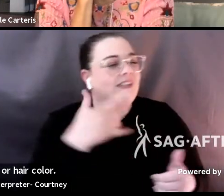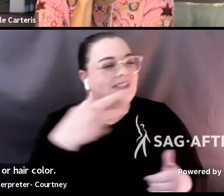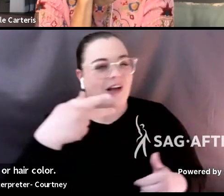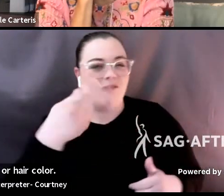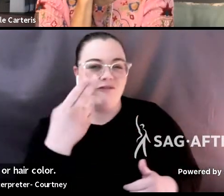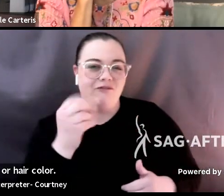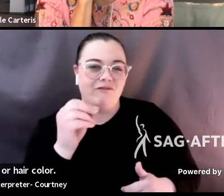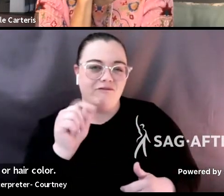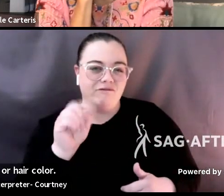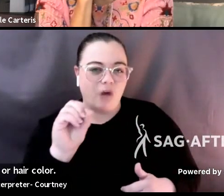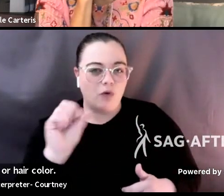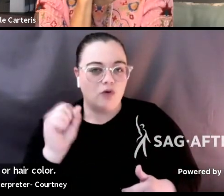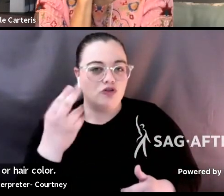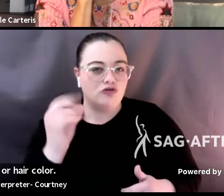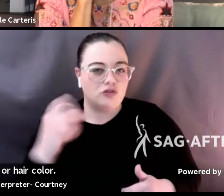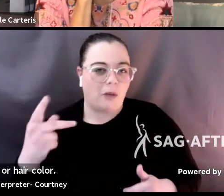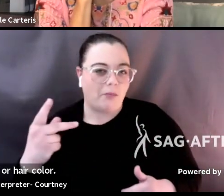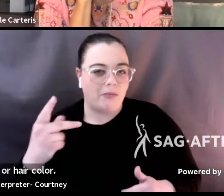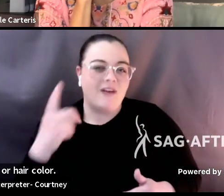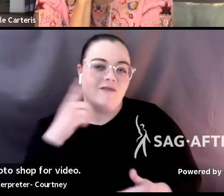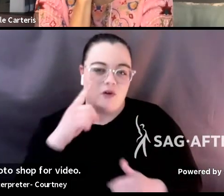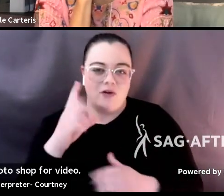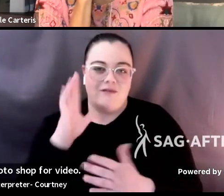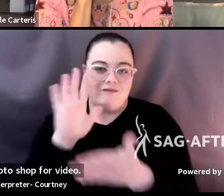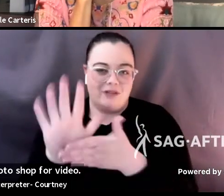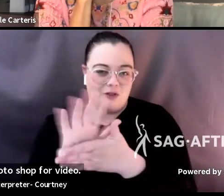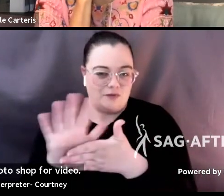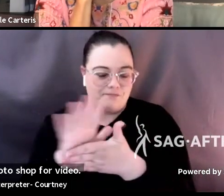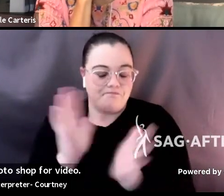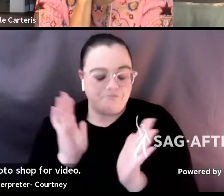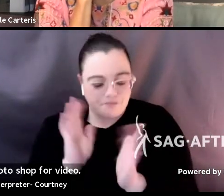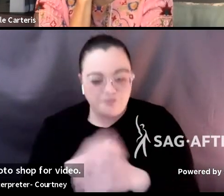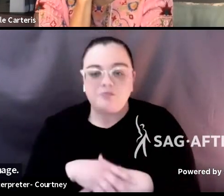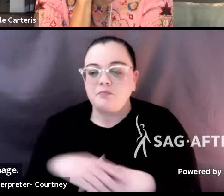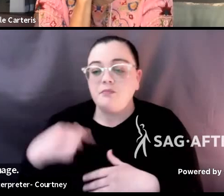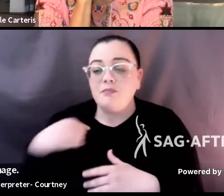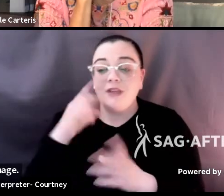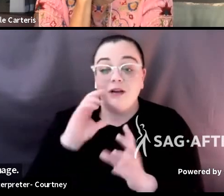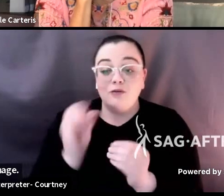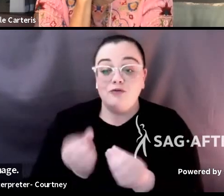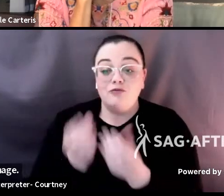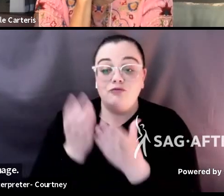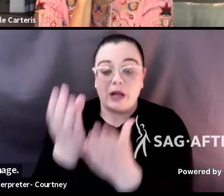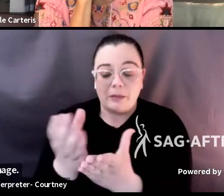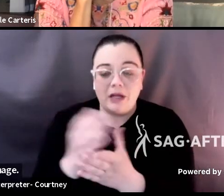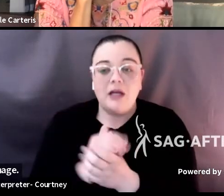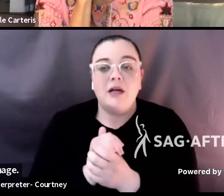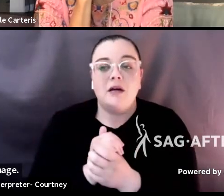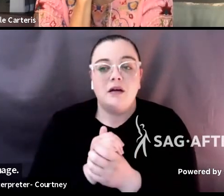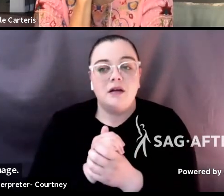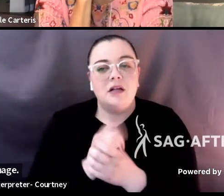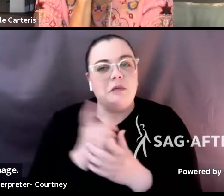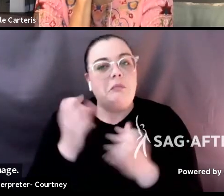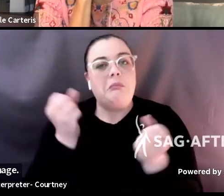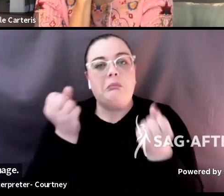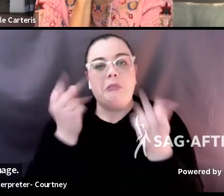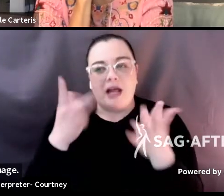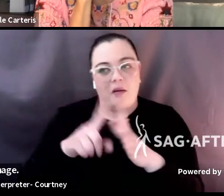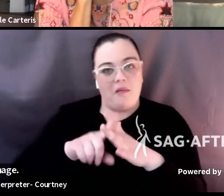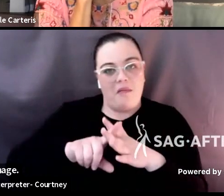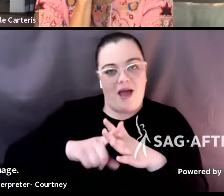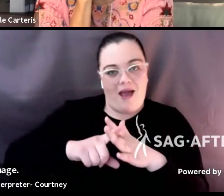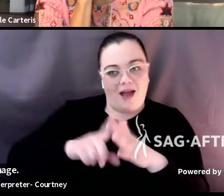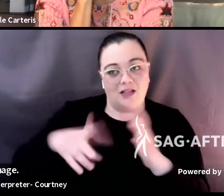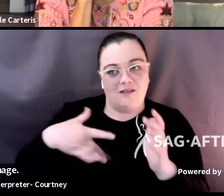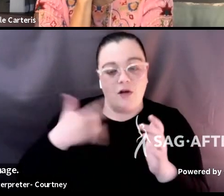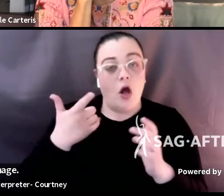And really it's for a moving image. The other thing too that I really recommend, a lot of beginners will think that color correction is a